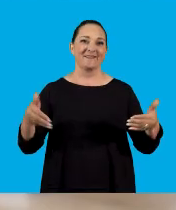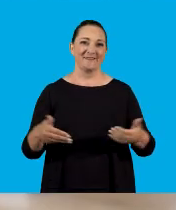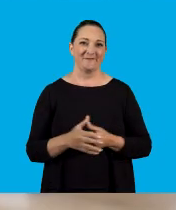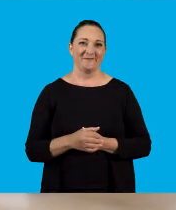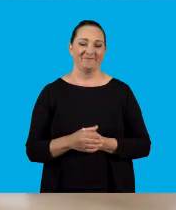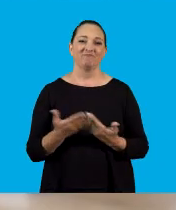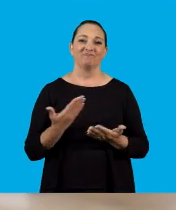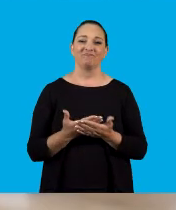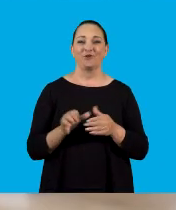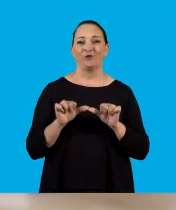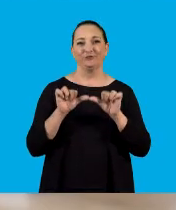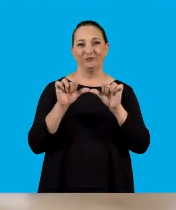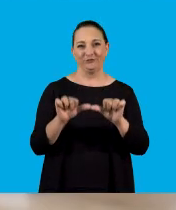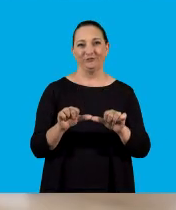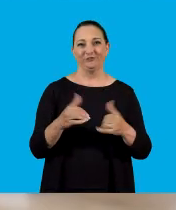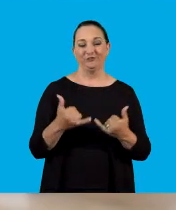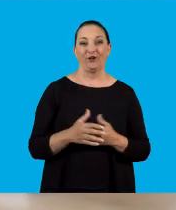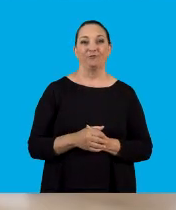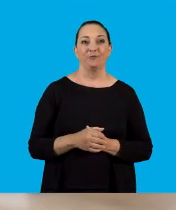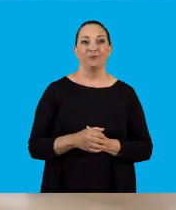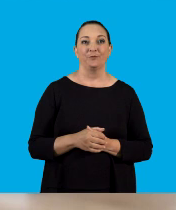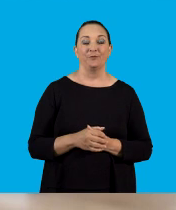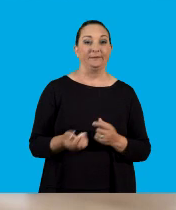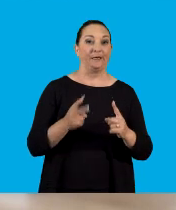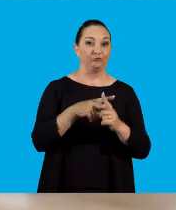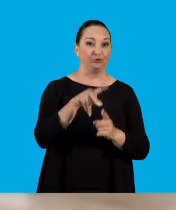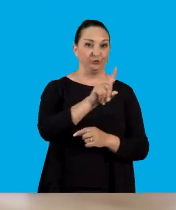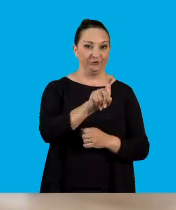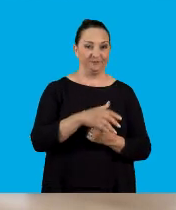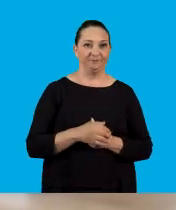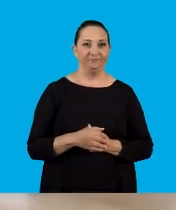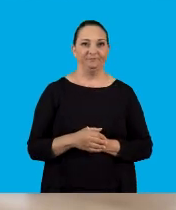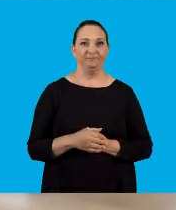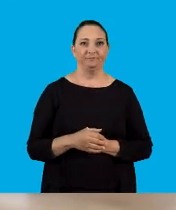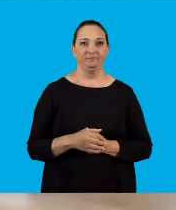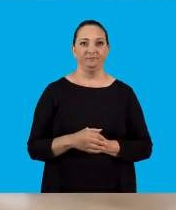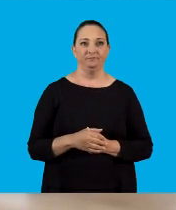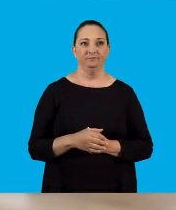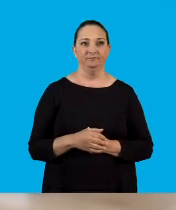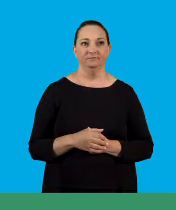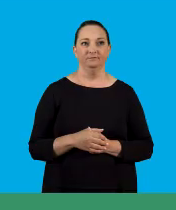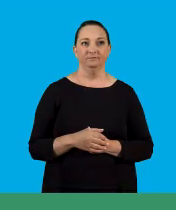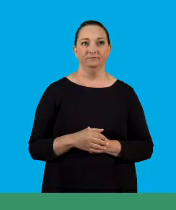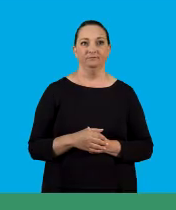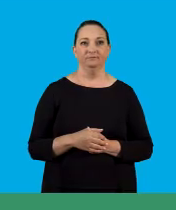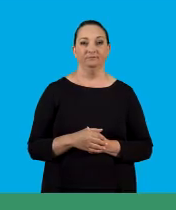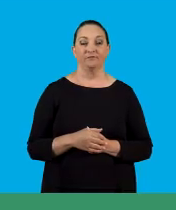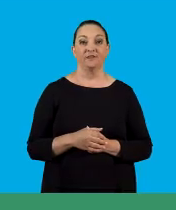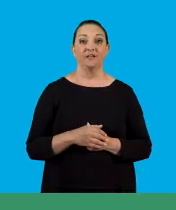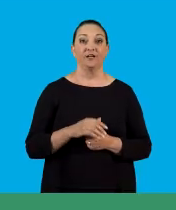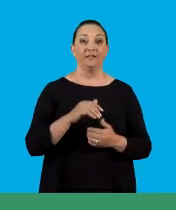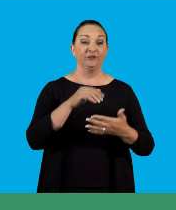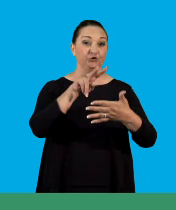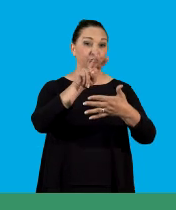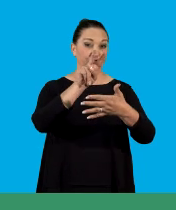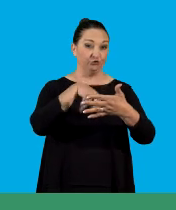Welcome back. Let us continue with another application question. Now, the first statement says to us,